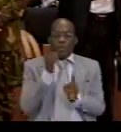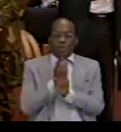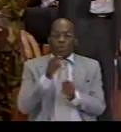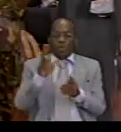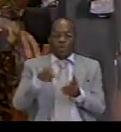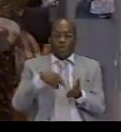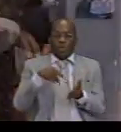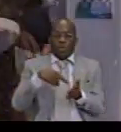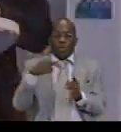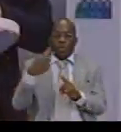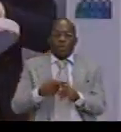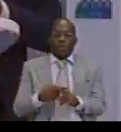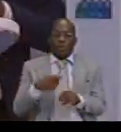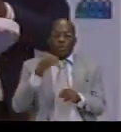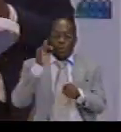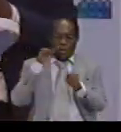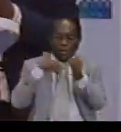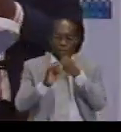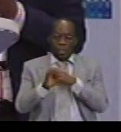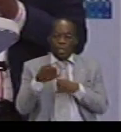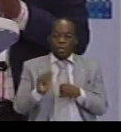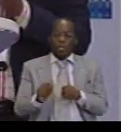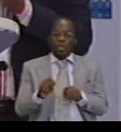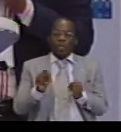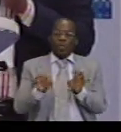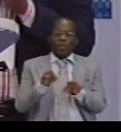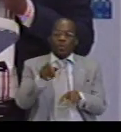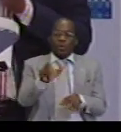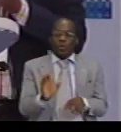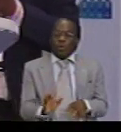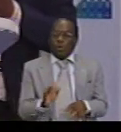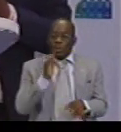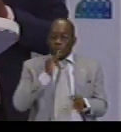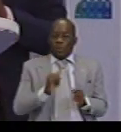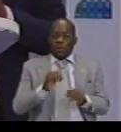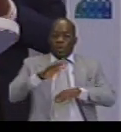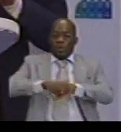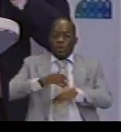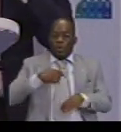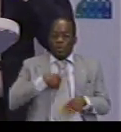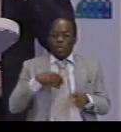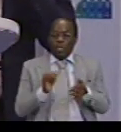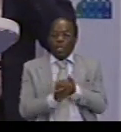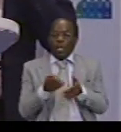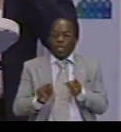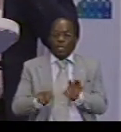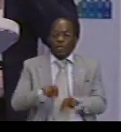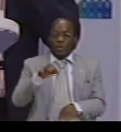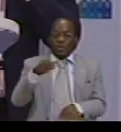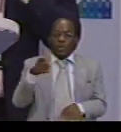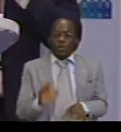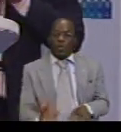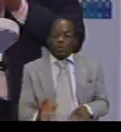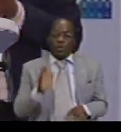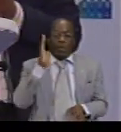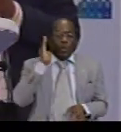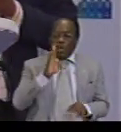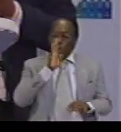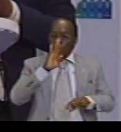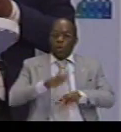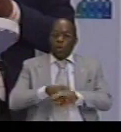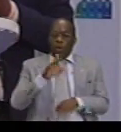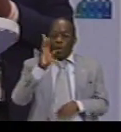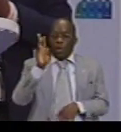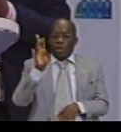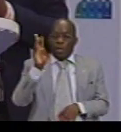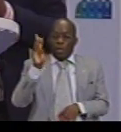the spirit of the Lord God is upon me. Let's pray that the spirit of the Lord be upon him without measure.